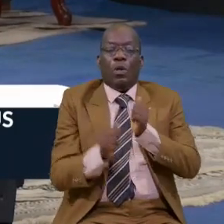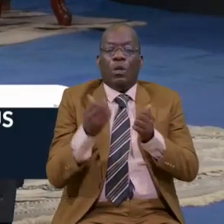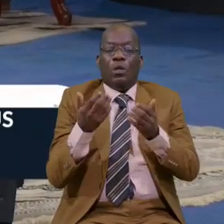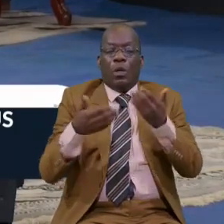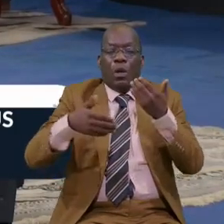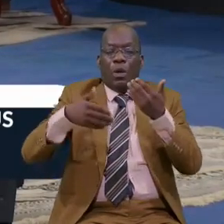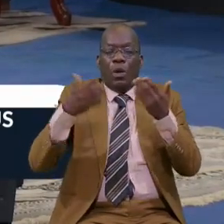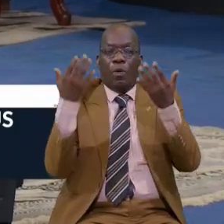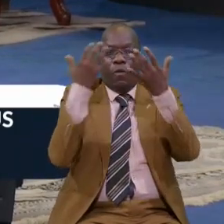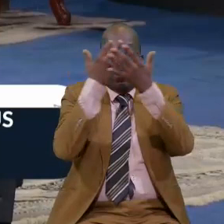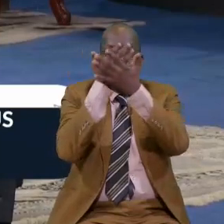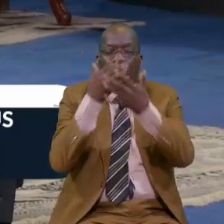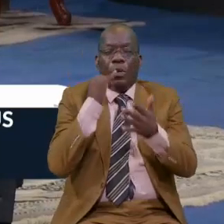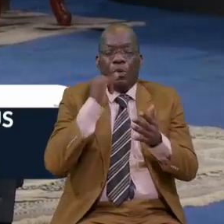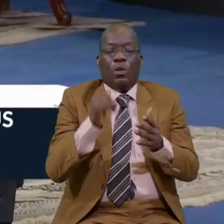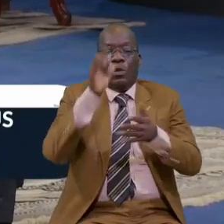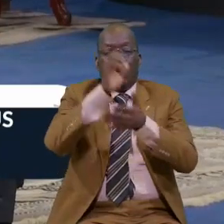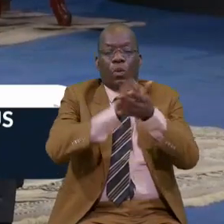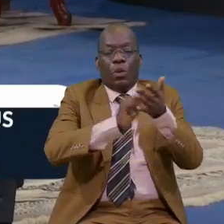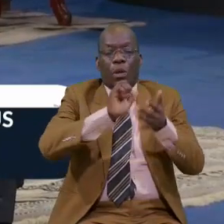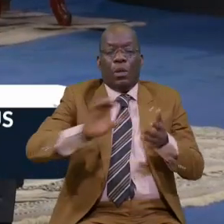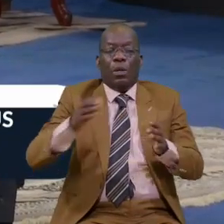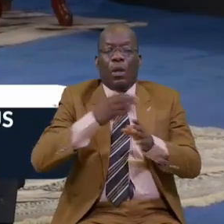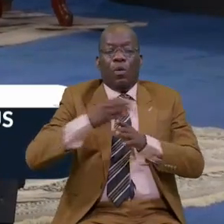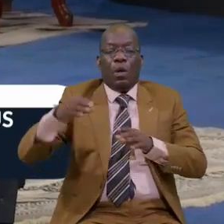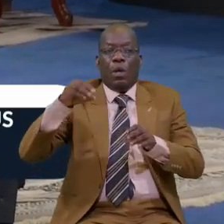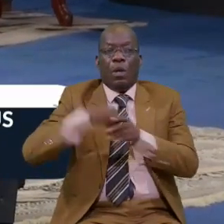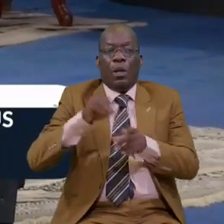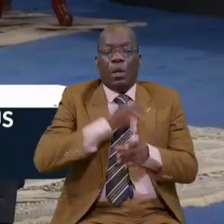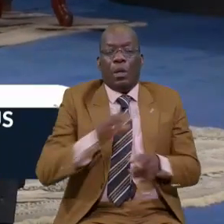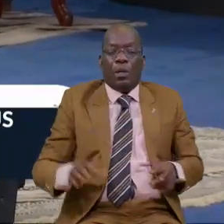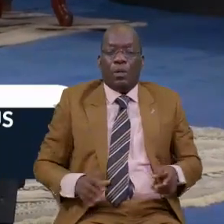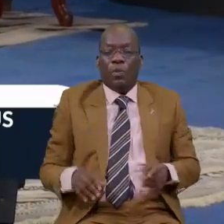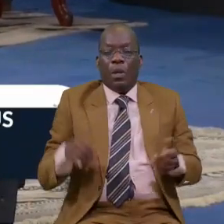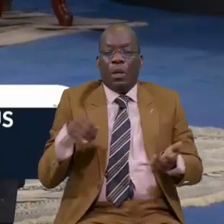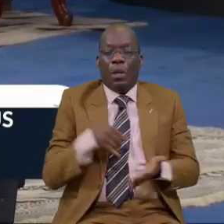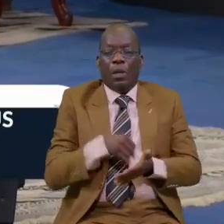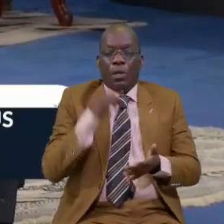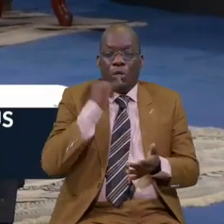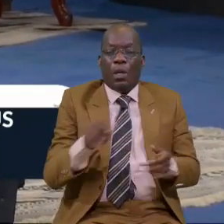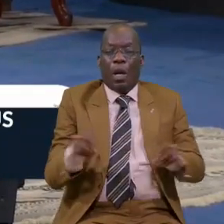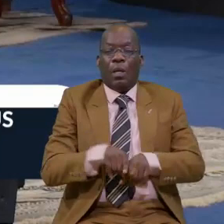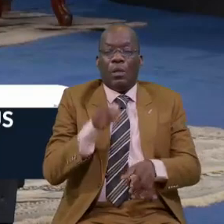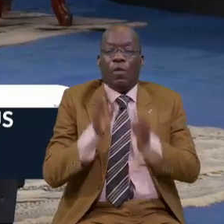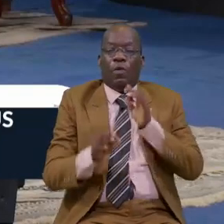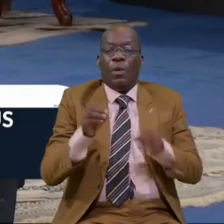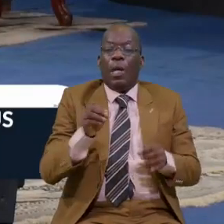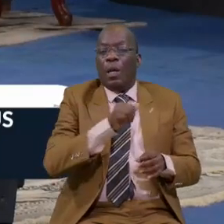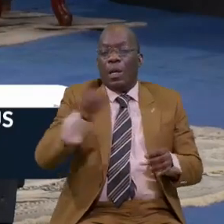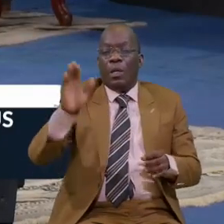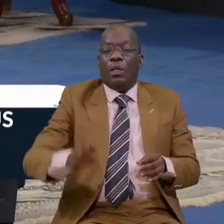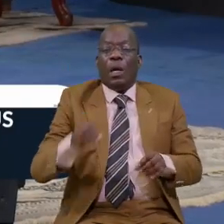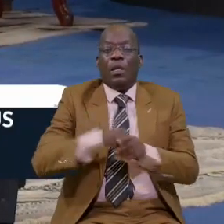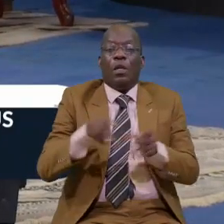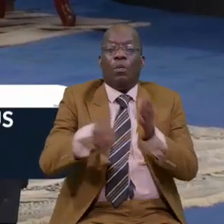away in Christ. It's like, you know, a primary school child reading